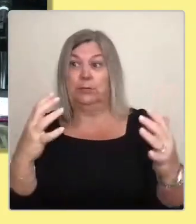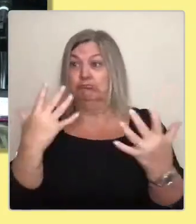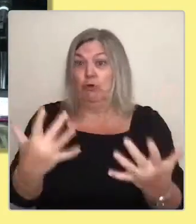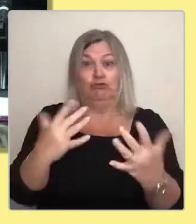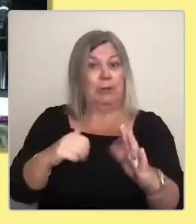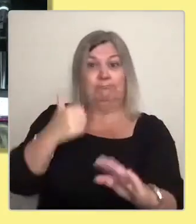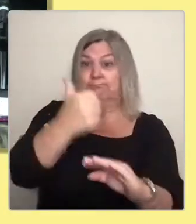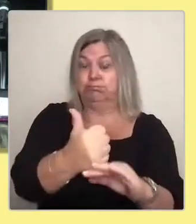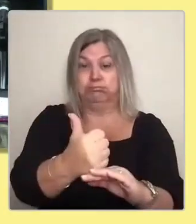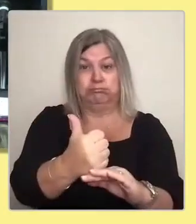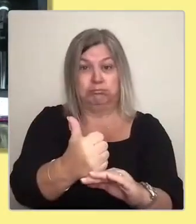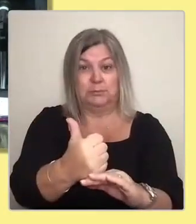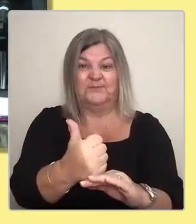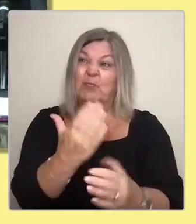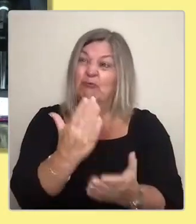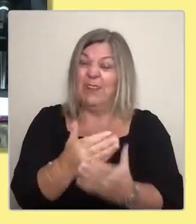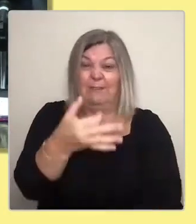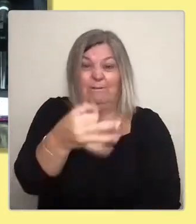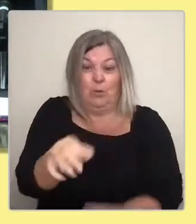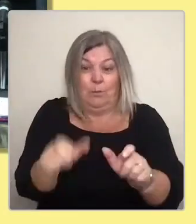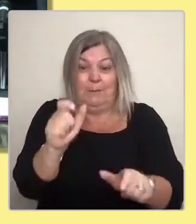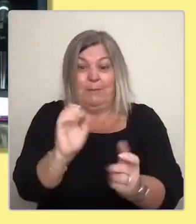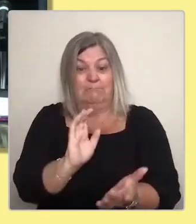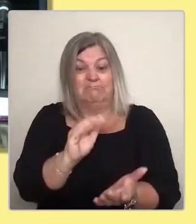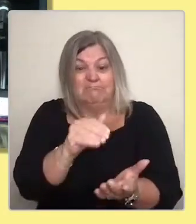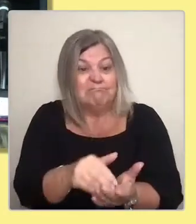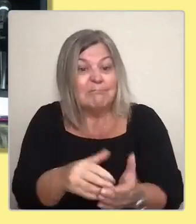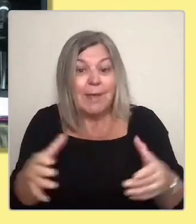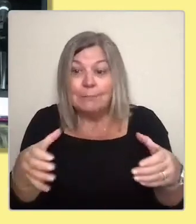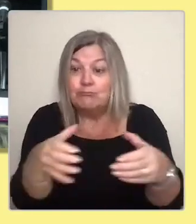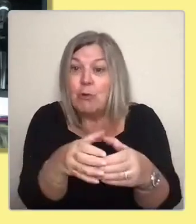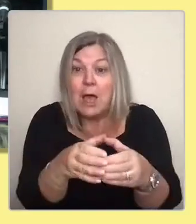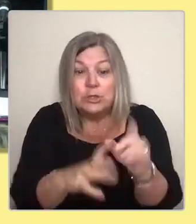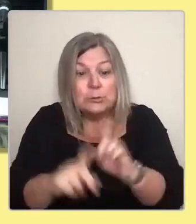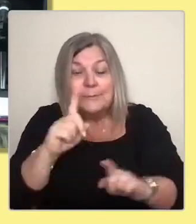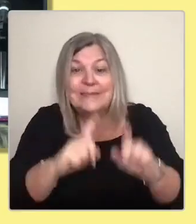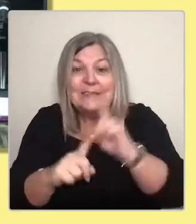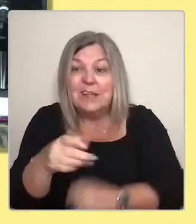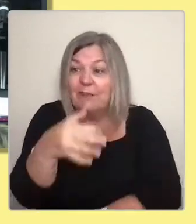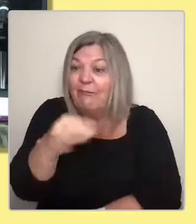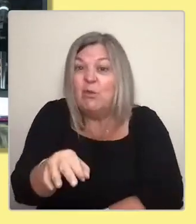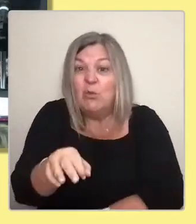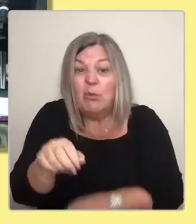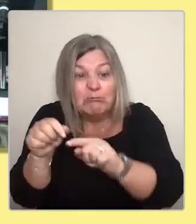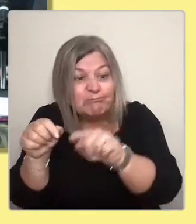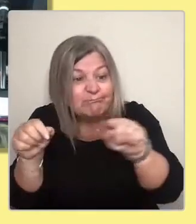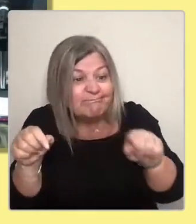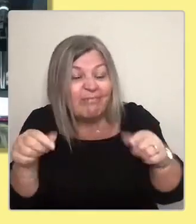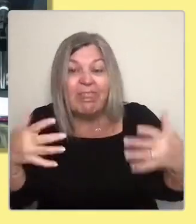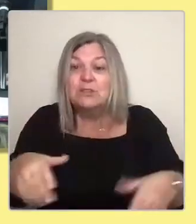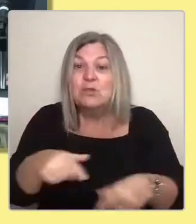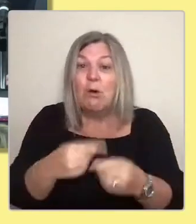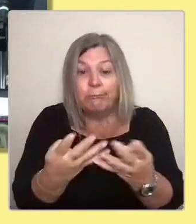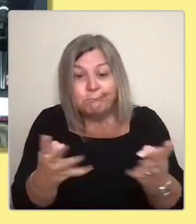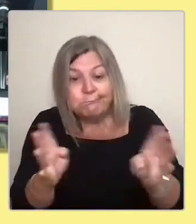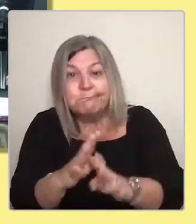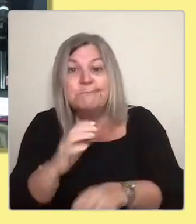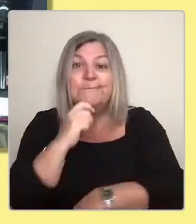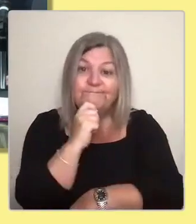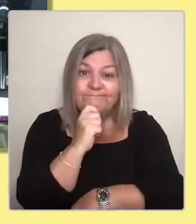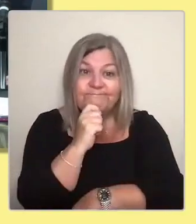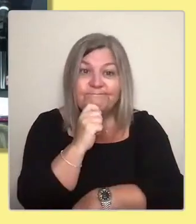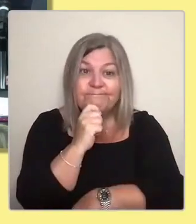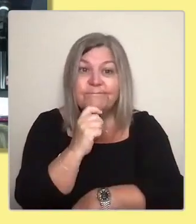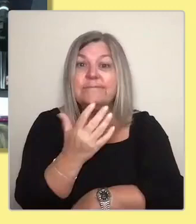meetings and when campaigning was a pretty lonely pursuit. But they believed, and it was that belief that carried them through